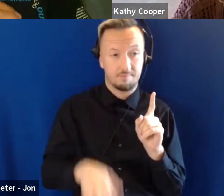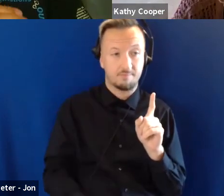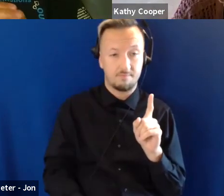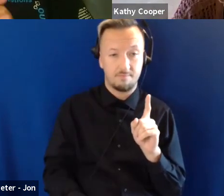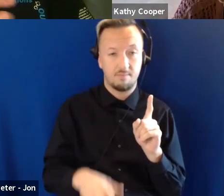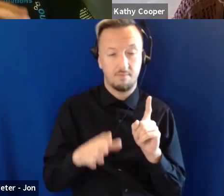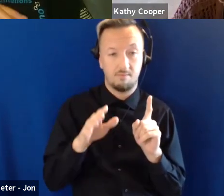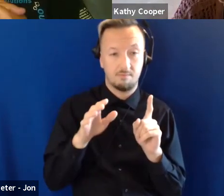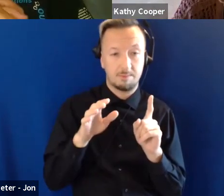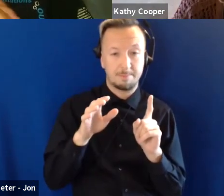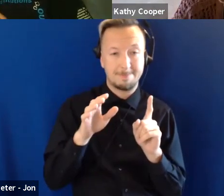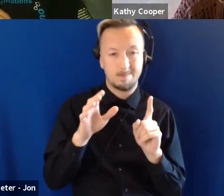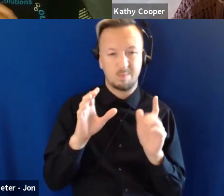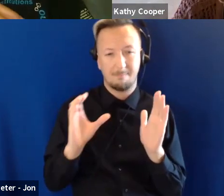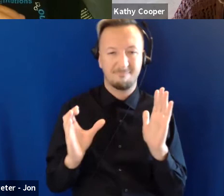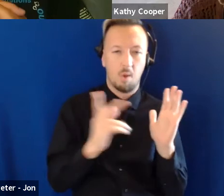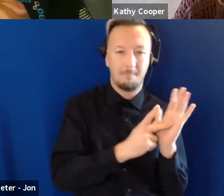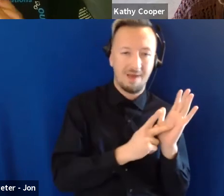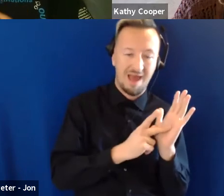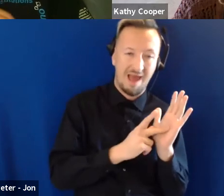again, just getting back to sort of my